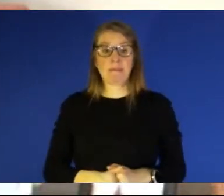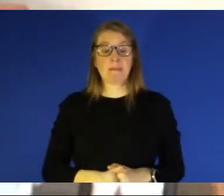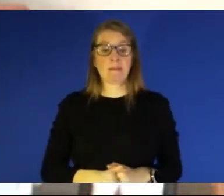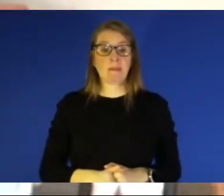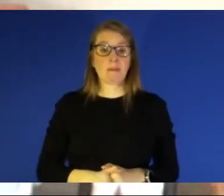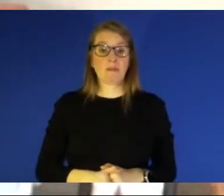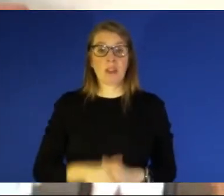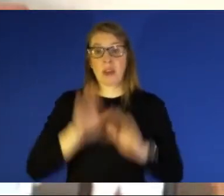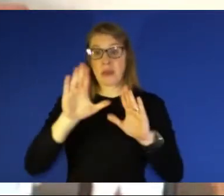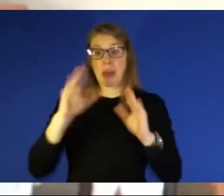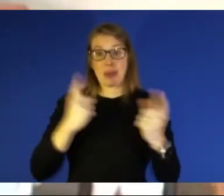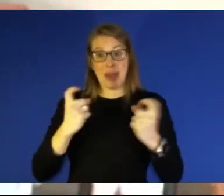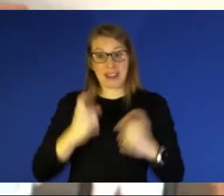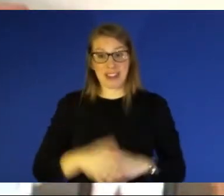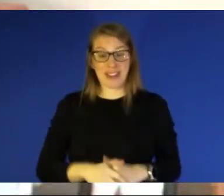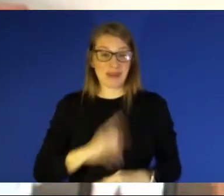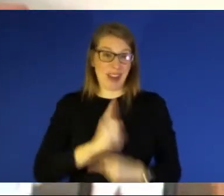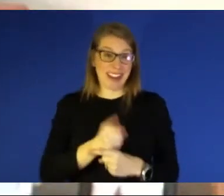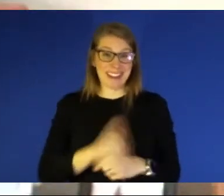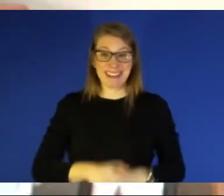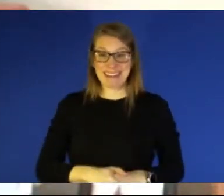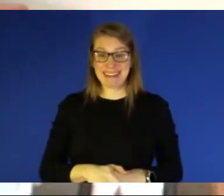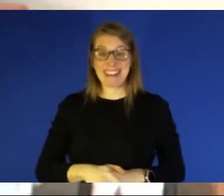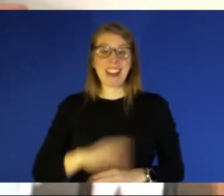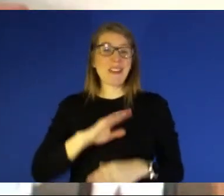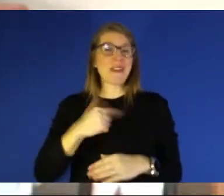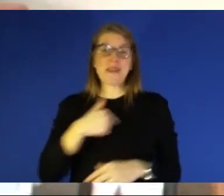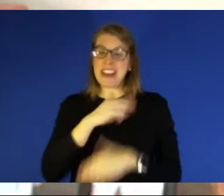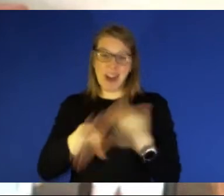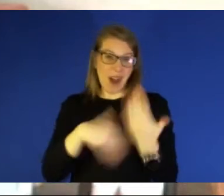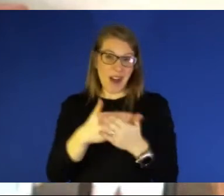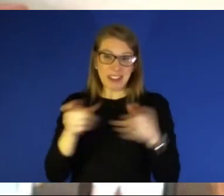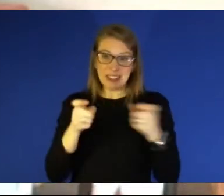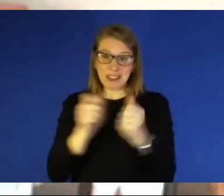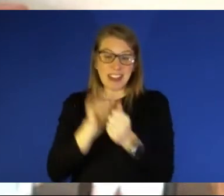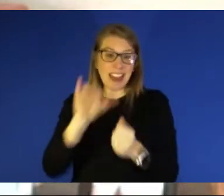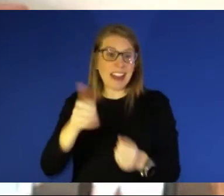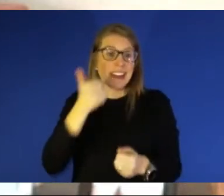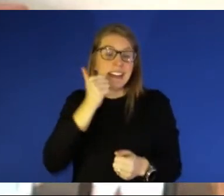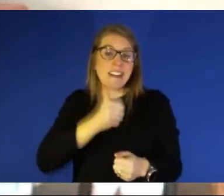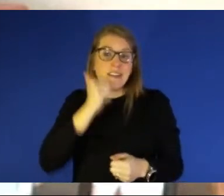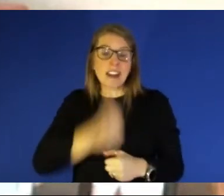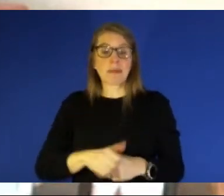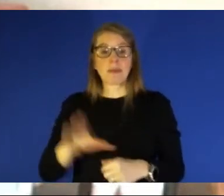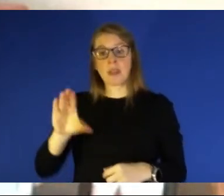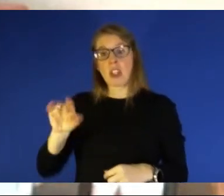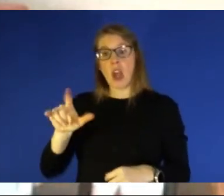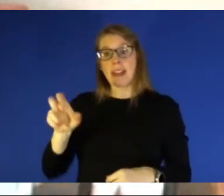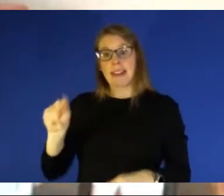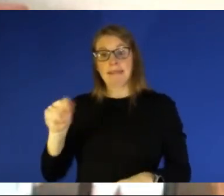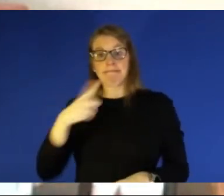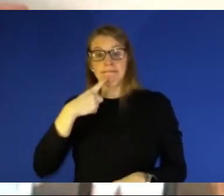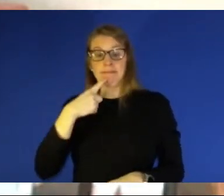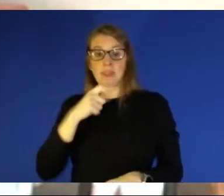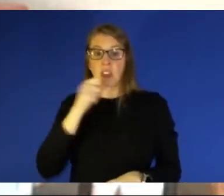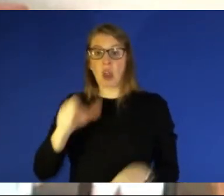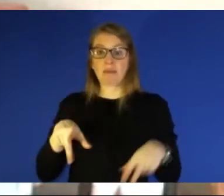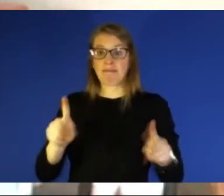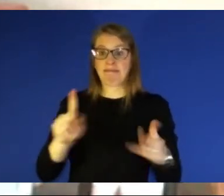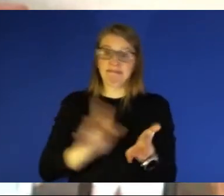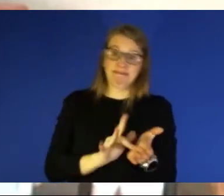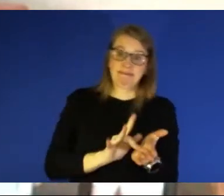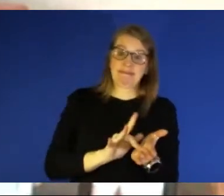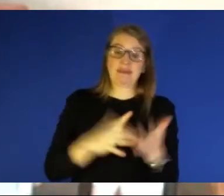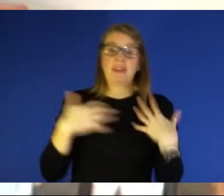great questions, right? That we all deal with every day. And as Colleen said, don't let your medication and your healthcare be on